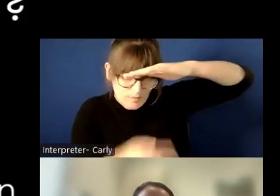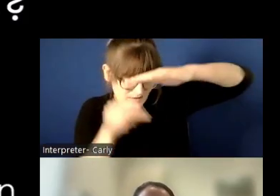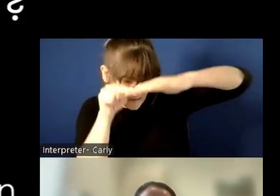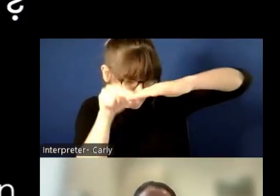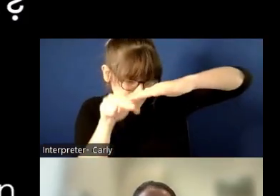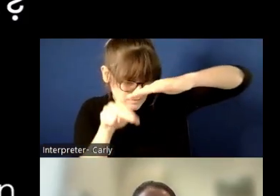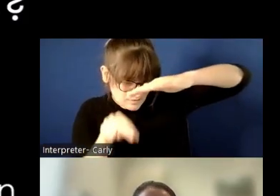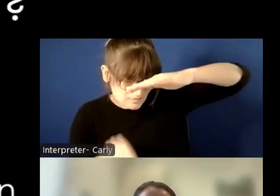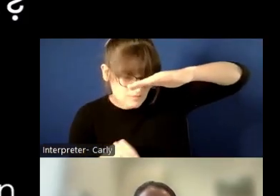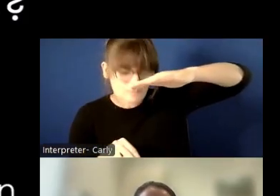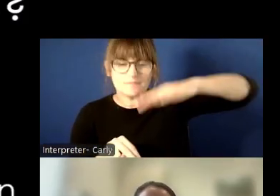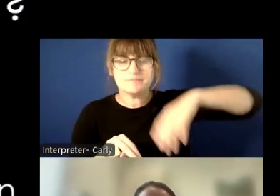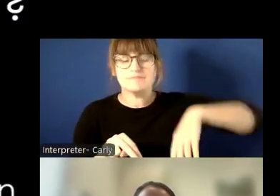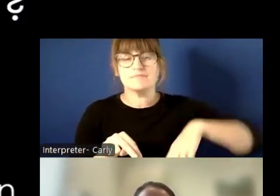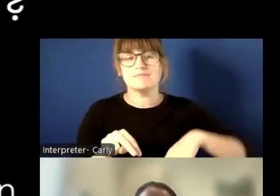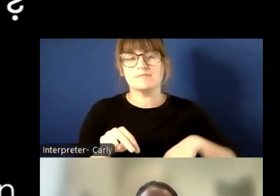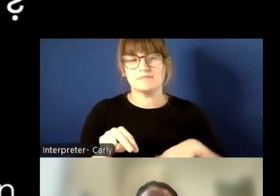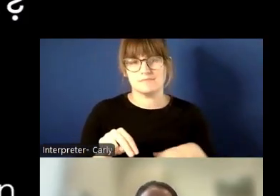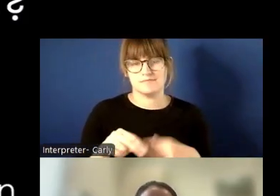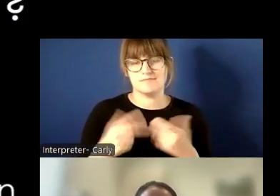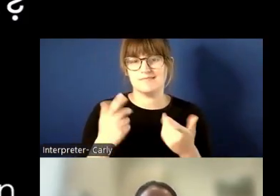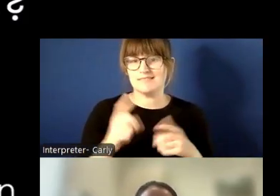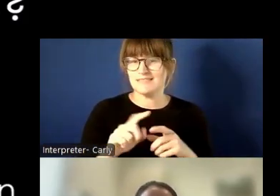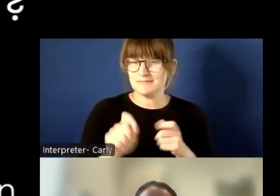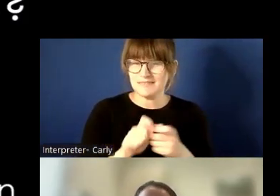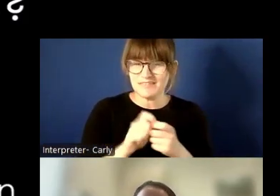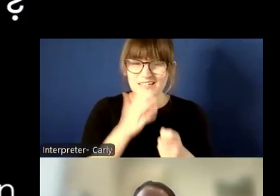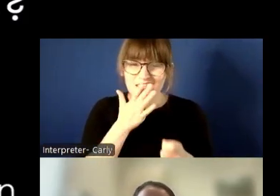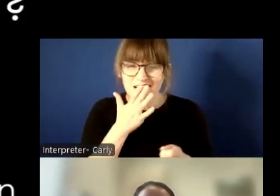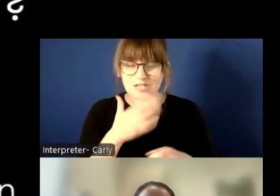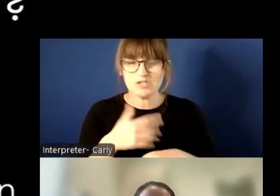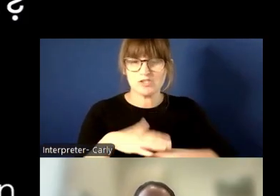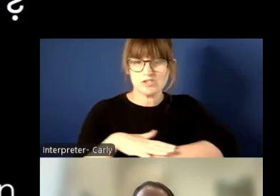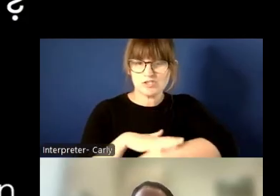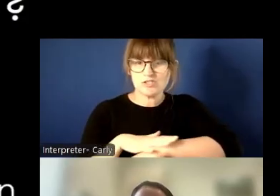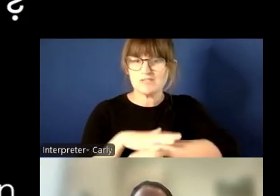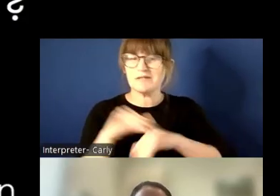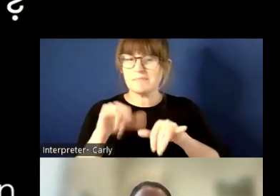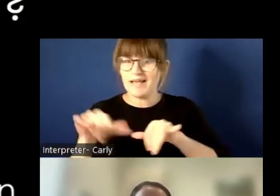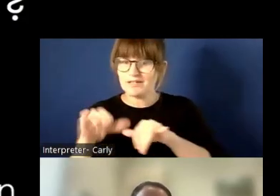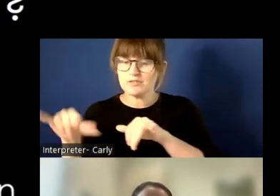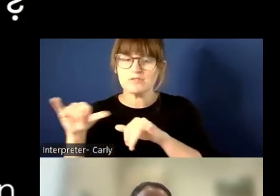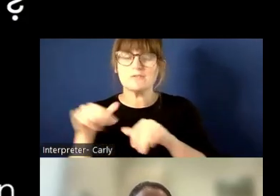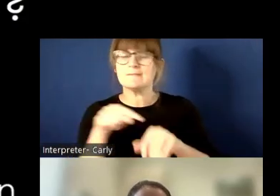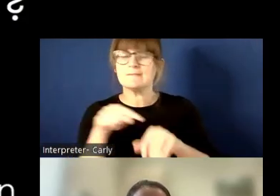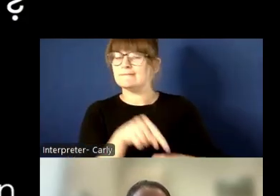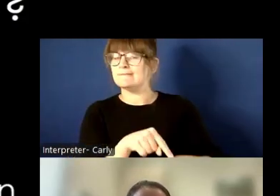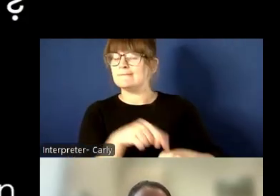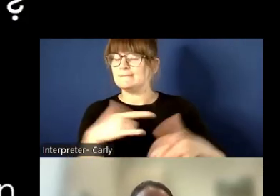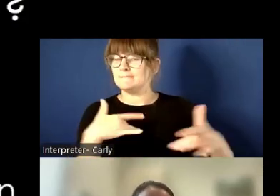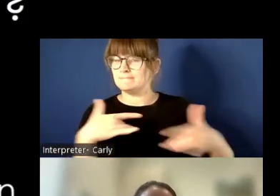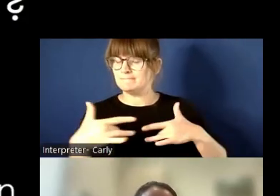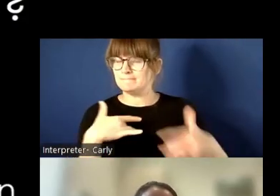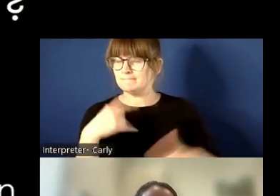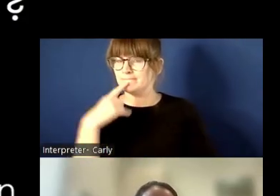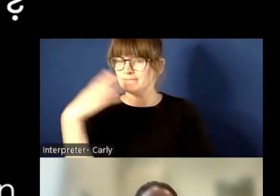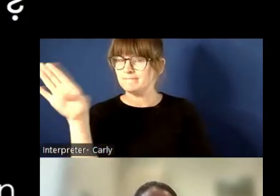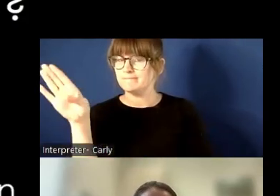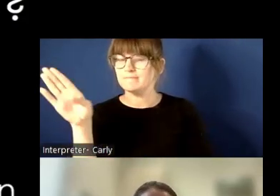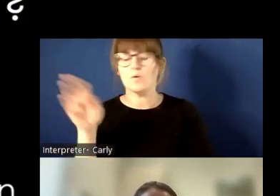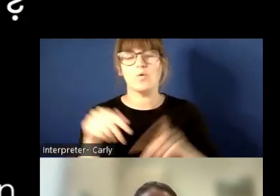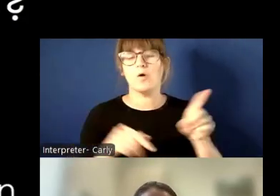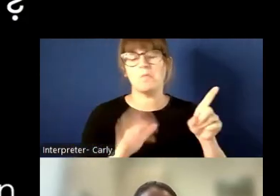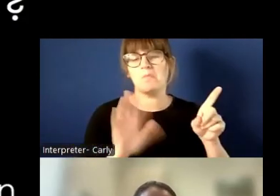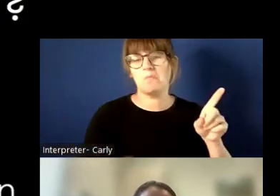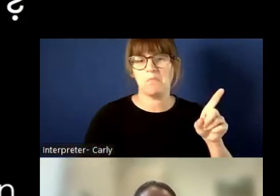patterns, certain structures in the skin, certain colors and skin lesions, and this helps me predict, is this a spot that I'm worried about, or is this a spot that I'm not worried